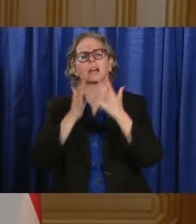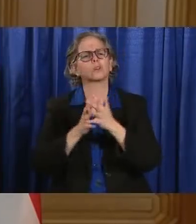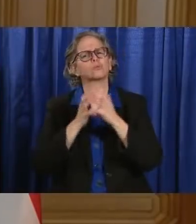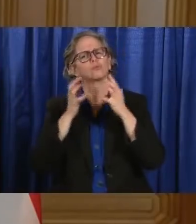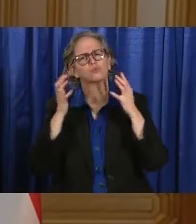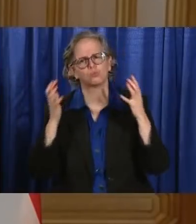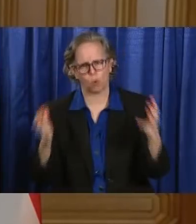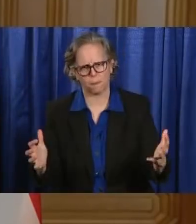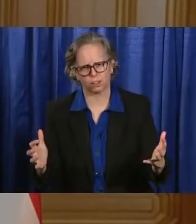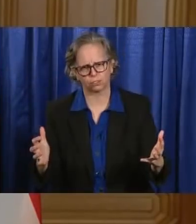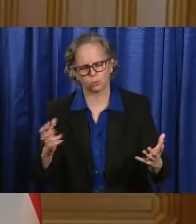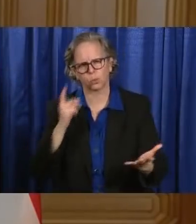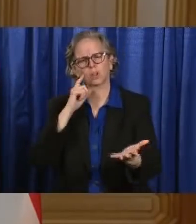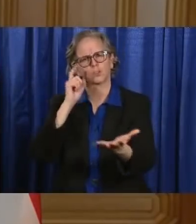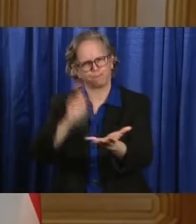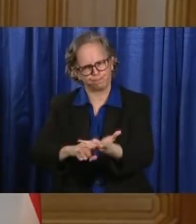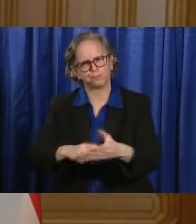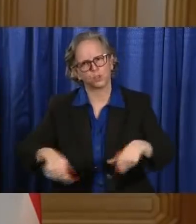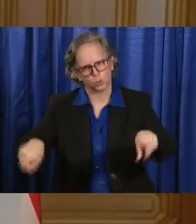that.